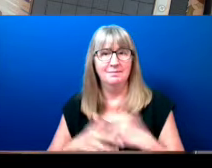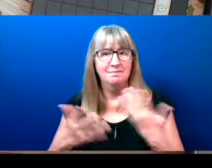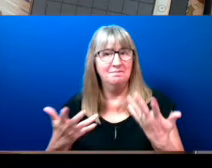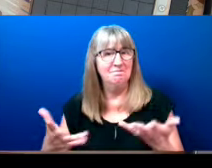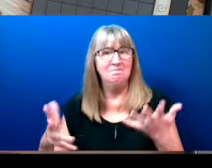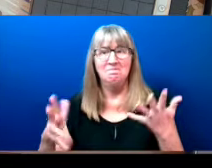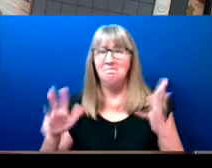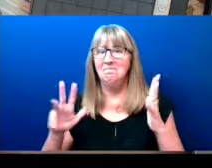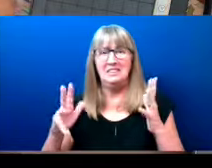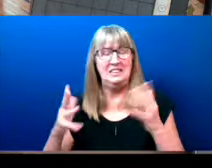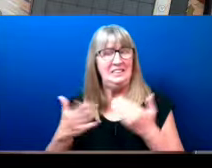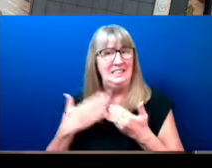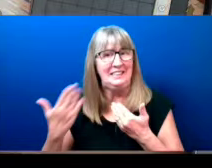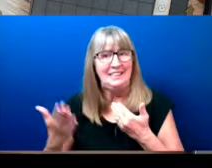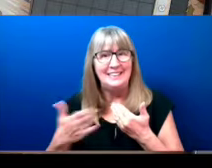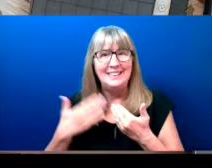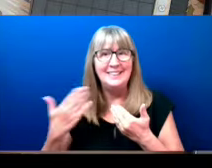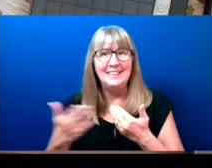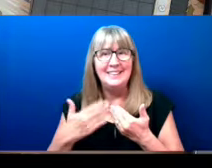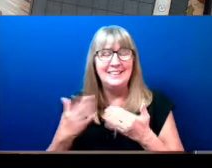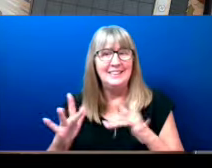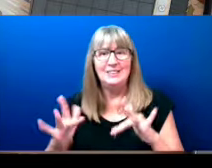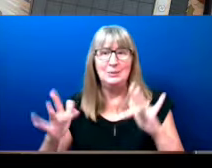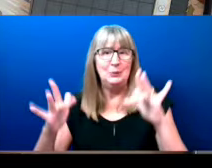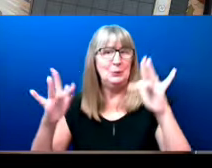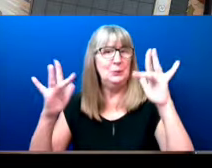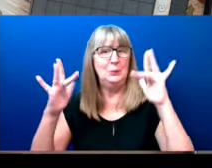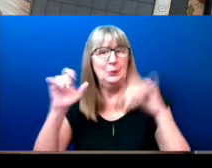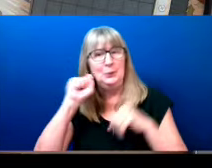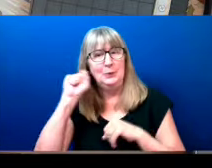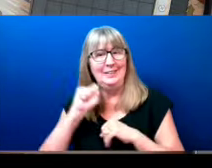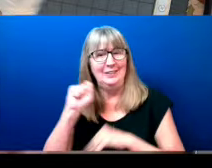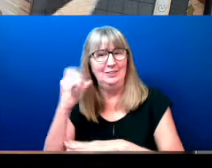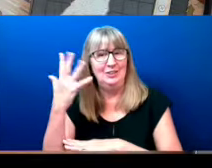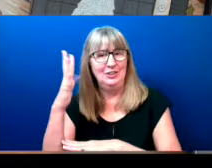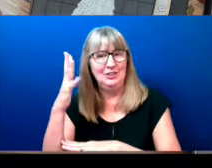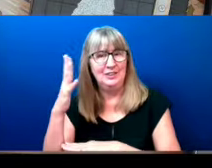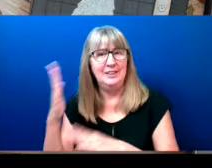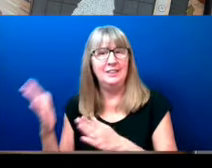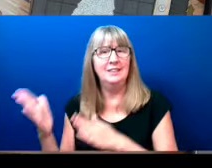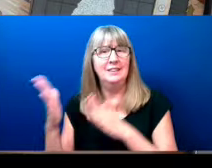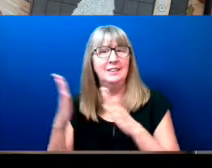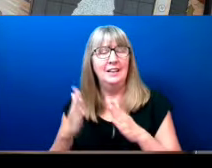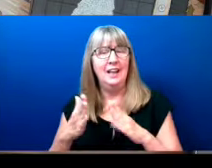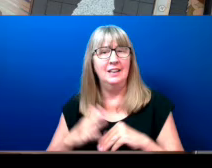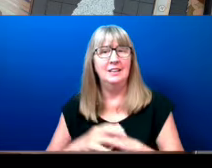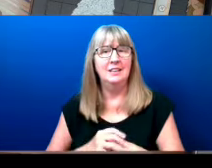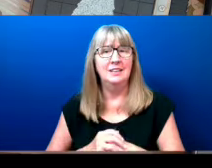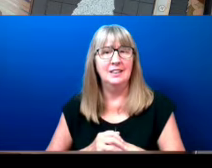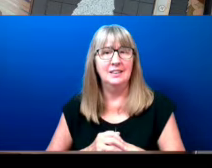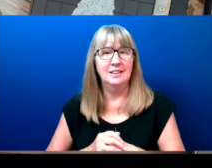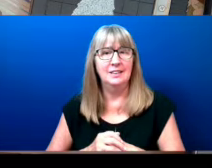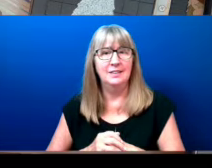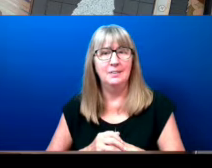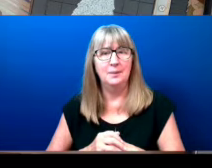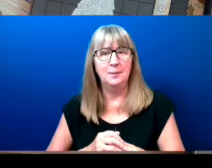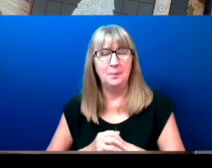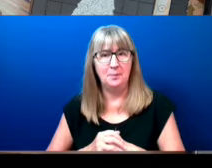And that was just so quick and easy. There's my gorgeous silver shiny Christmas tree.